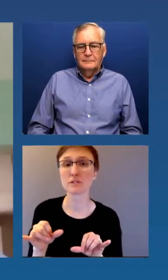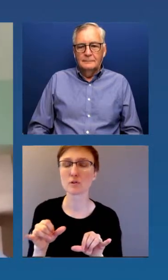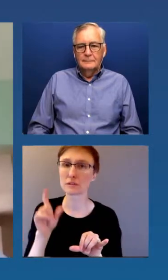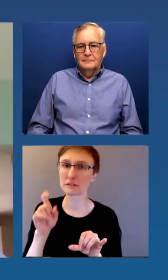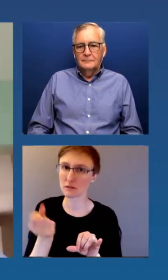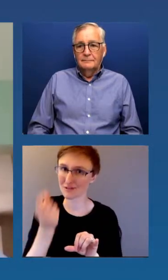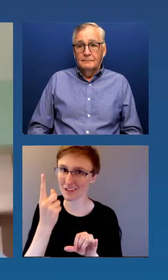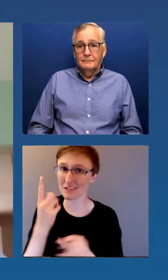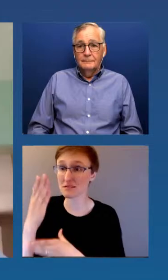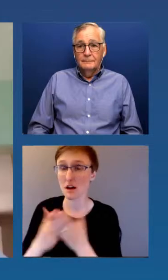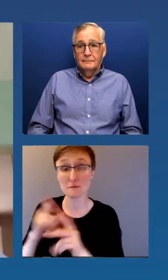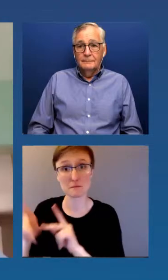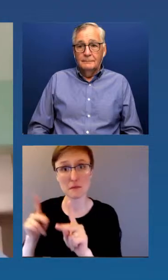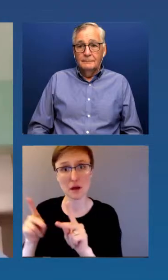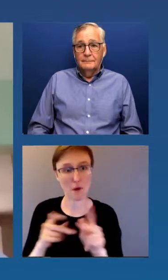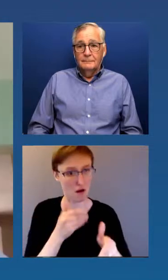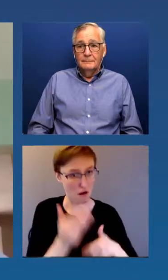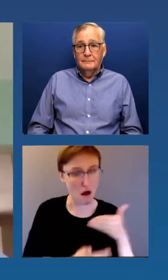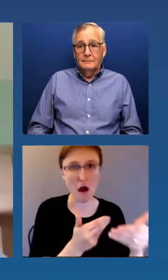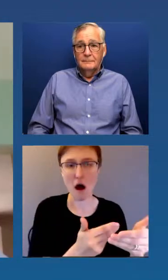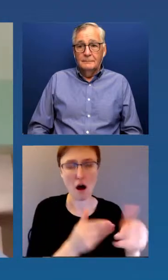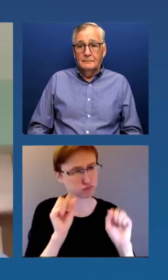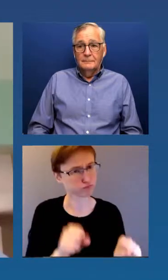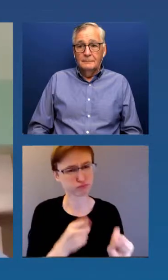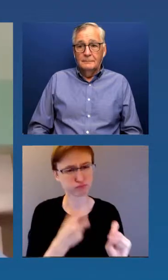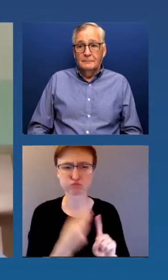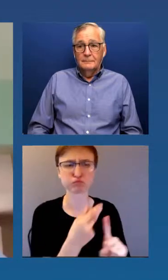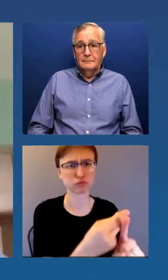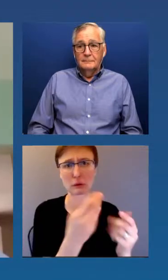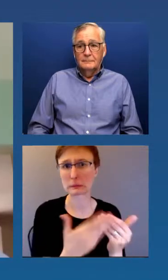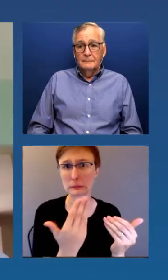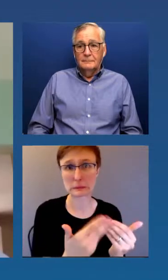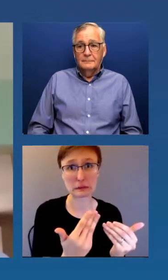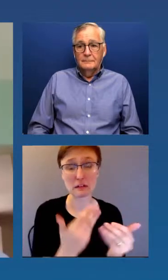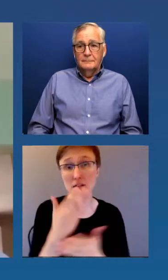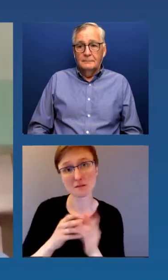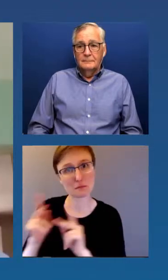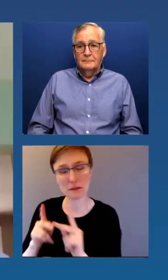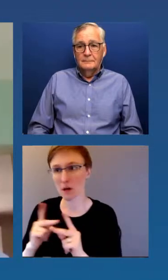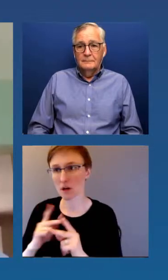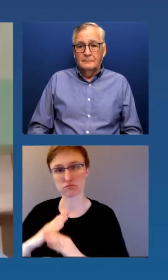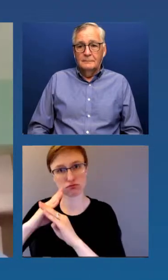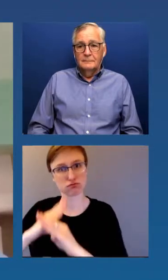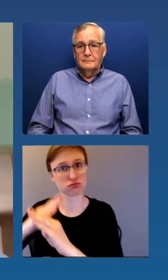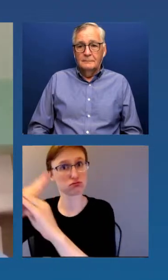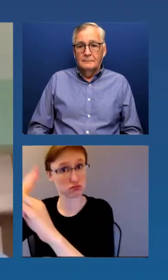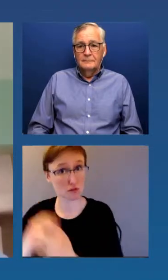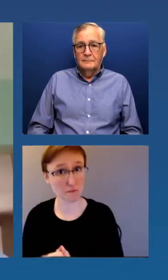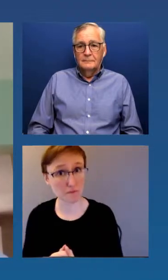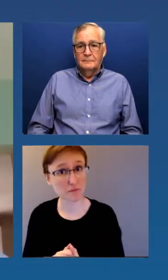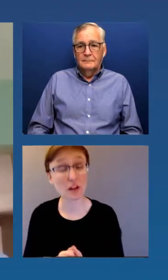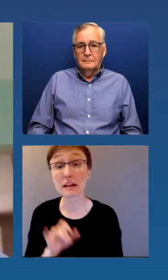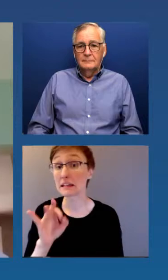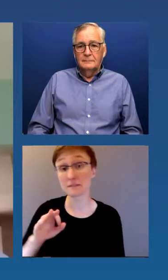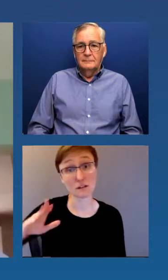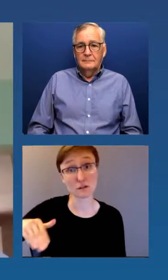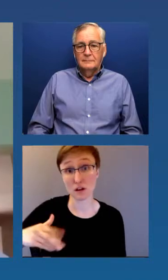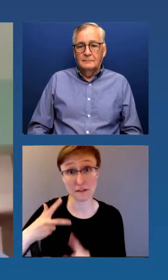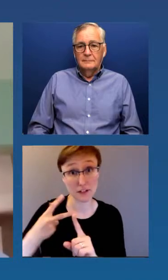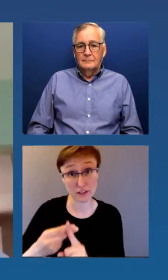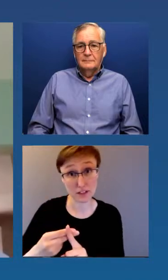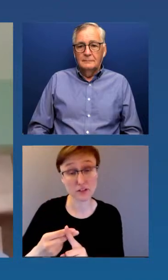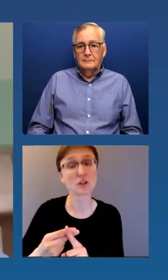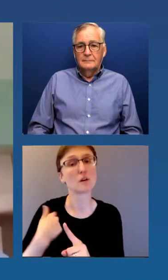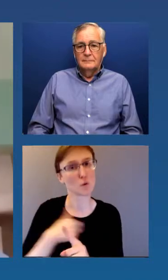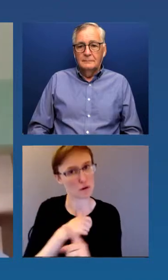yet, there have never been more opportunities for you to do so. Drop-in vaccinations are available for first or second